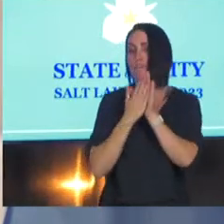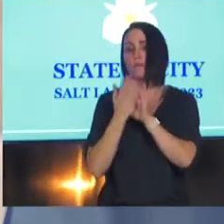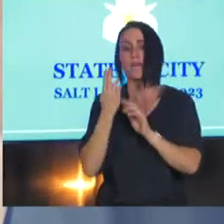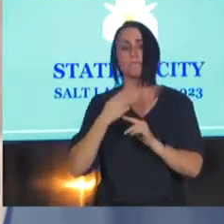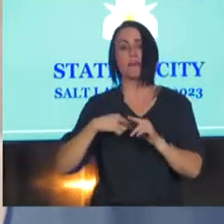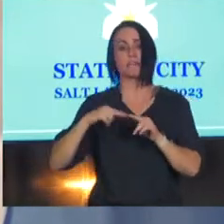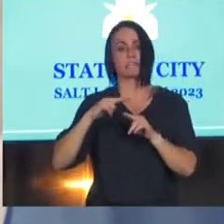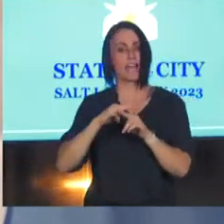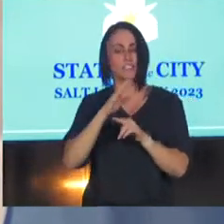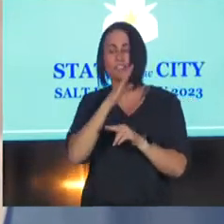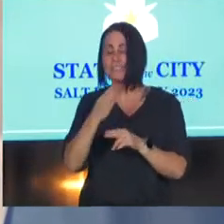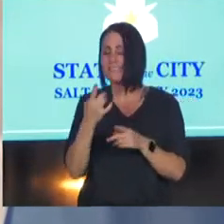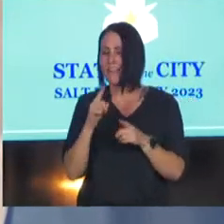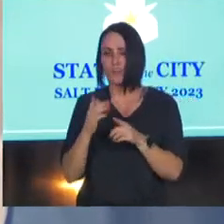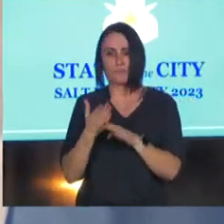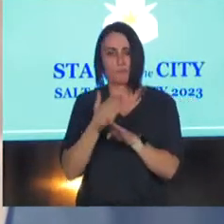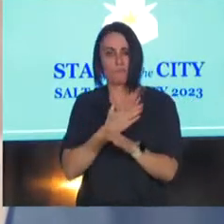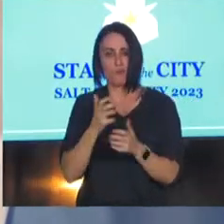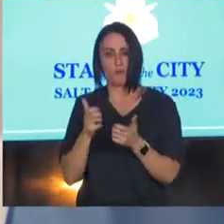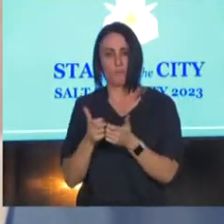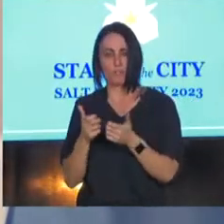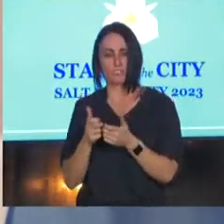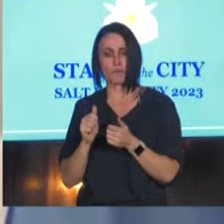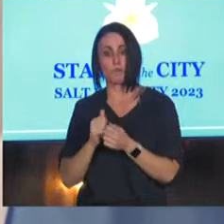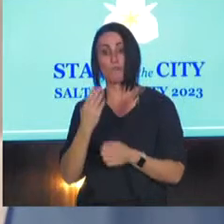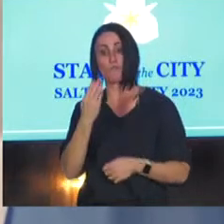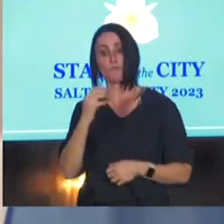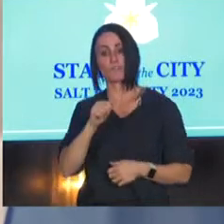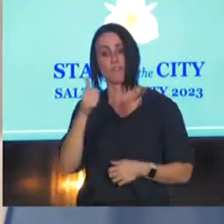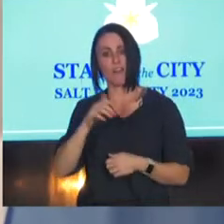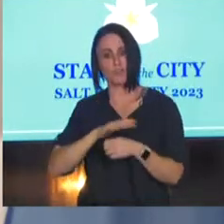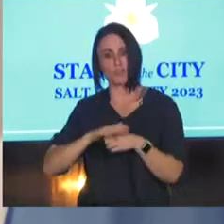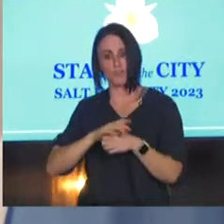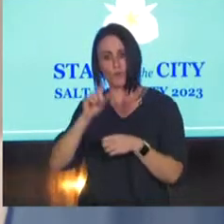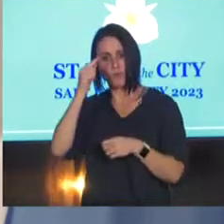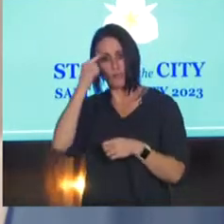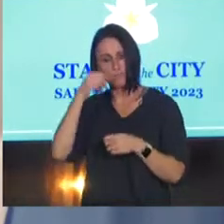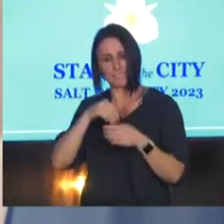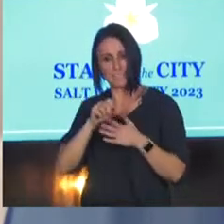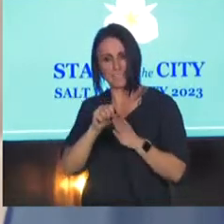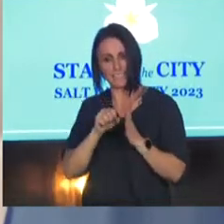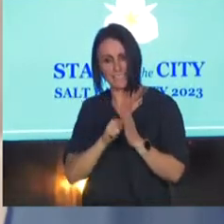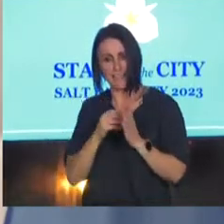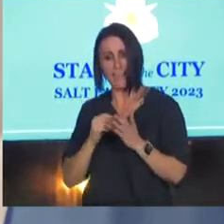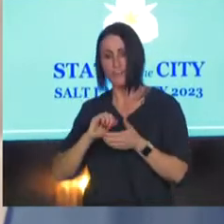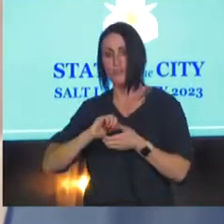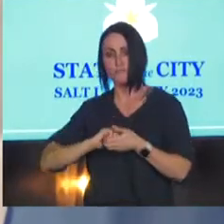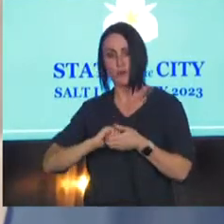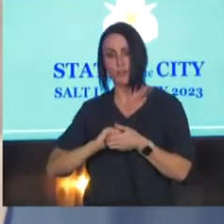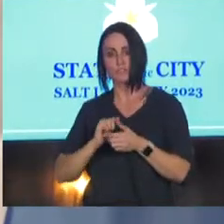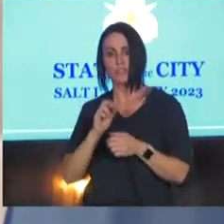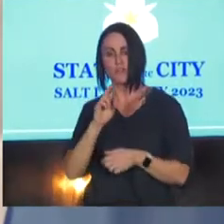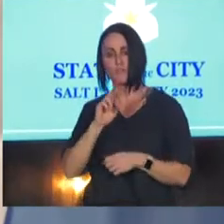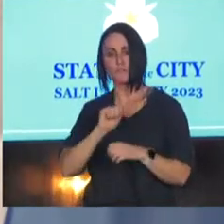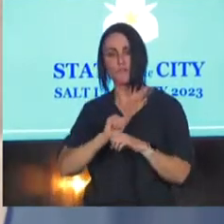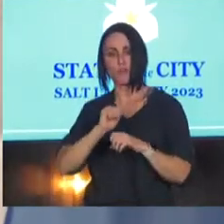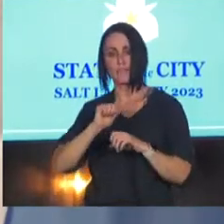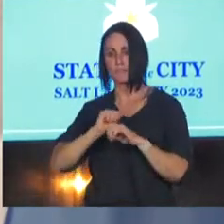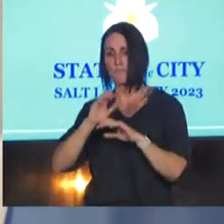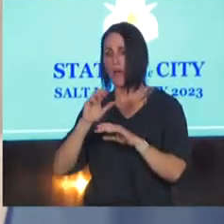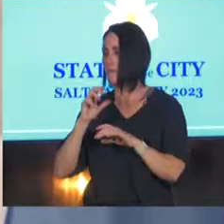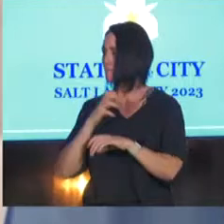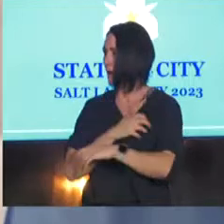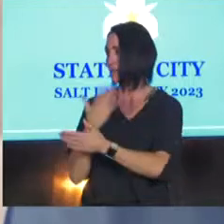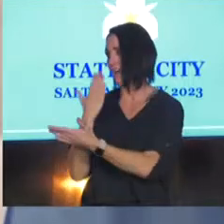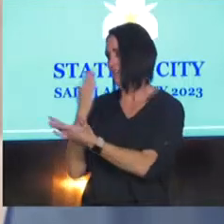nationally unprecedented partnership with 14 other local governments in the state and our partners at Rocky Mountain Power. Thanks for being